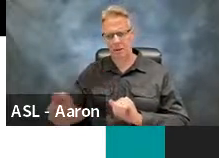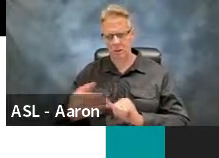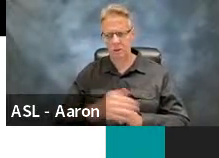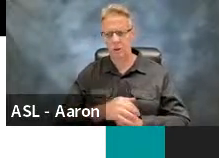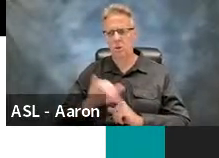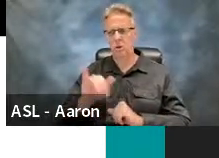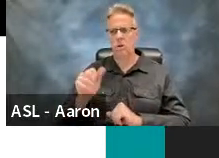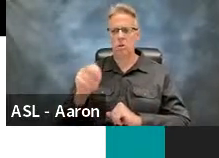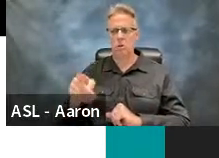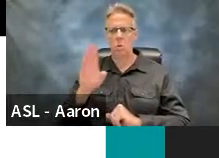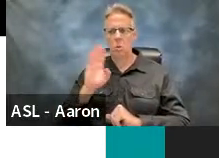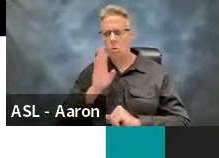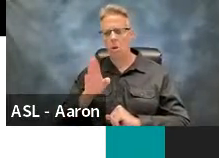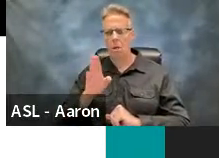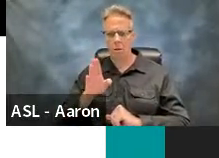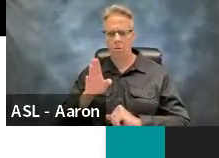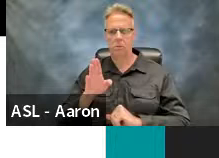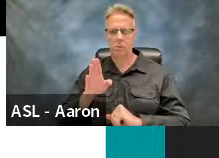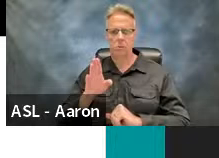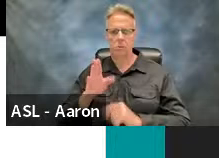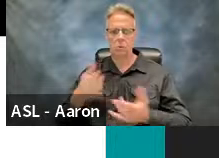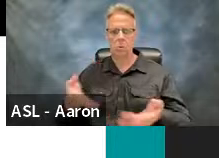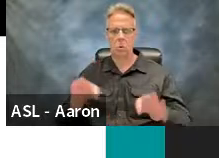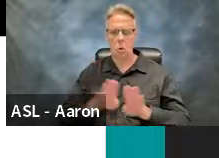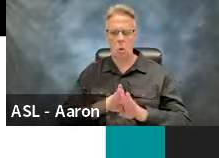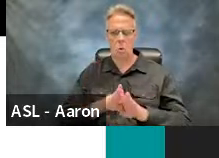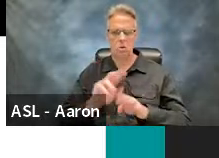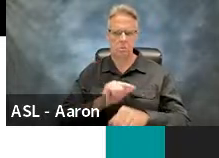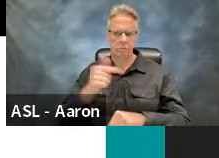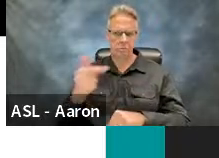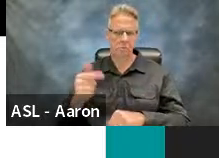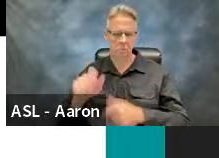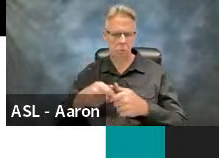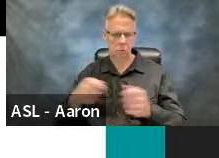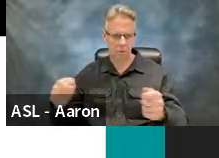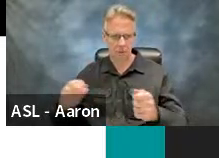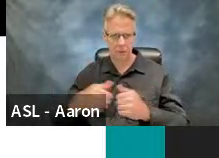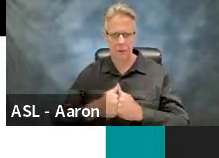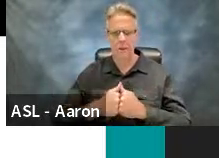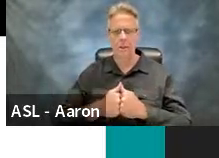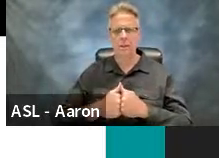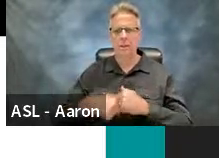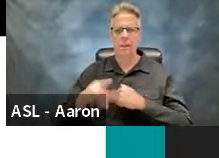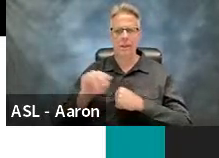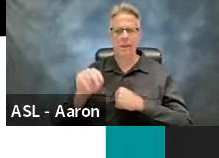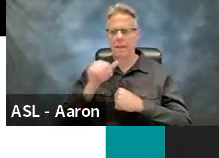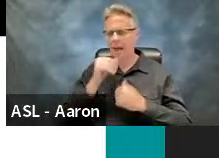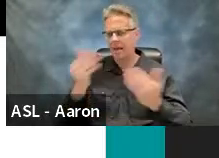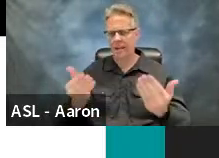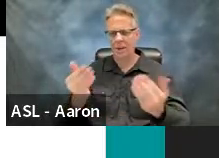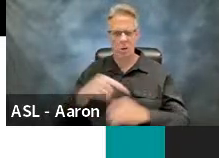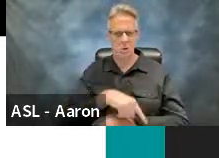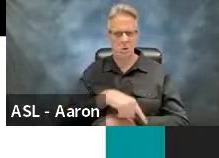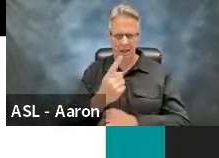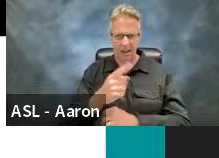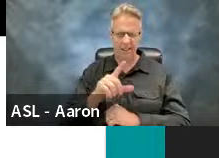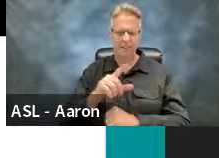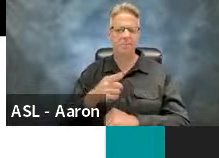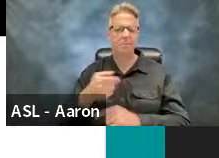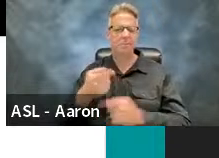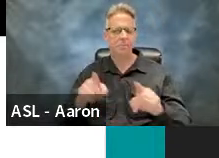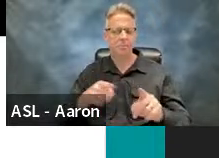Jason will be closing for me because Lynn is not here today. She's had a